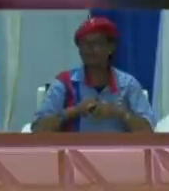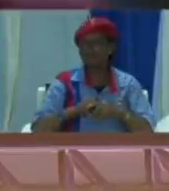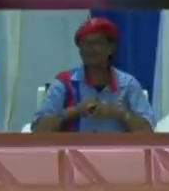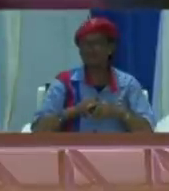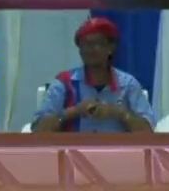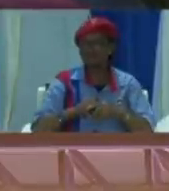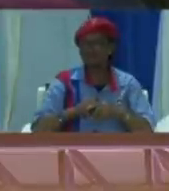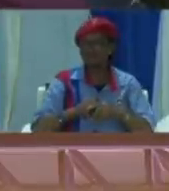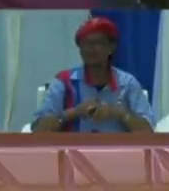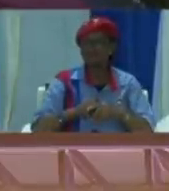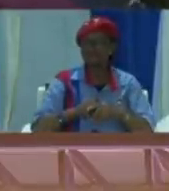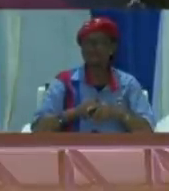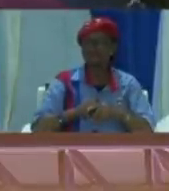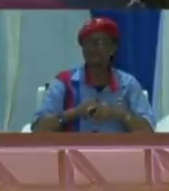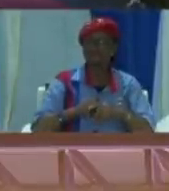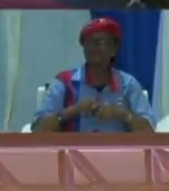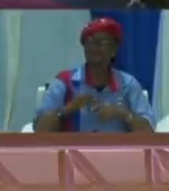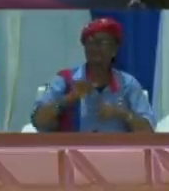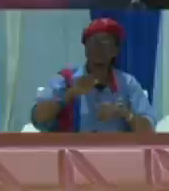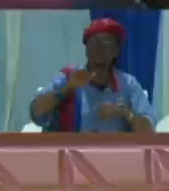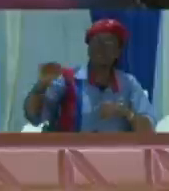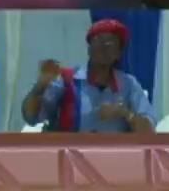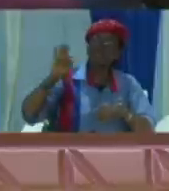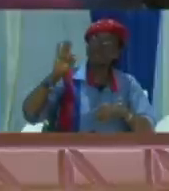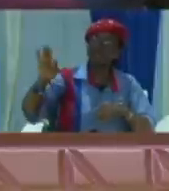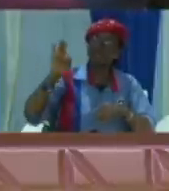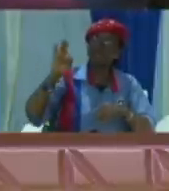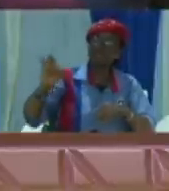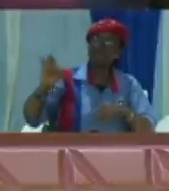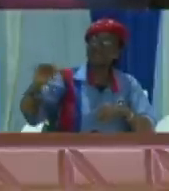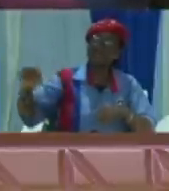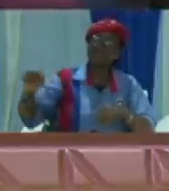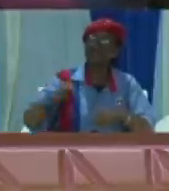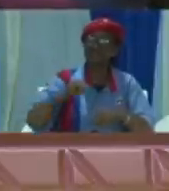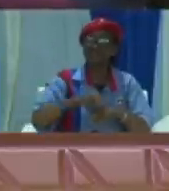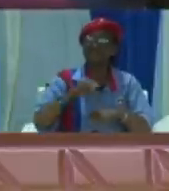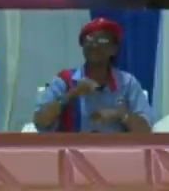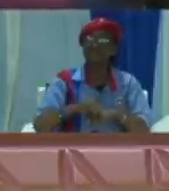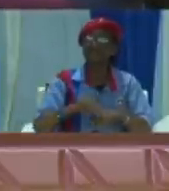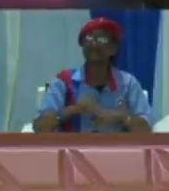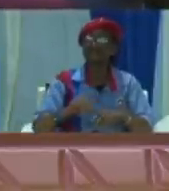He preached a sermon. 3,000 were saved. Oh, Asu, Abraham, meta kon lokbala.